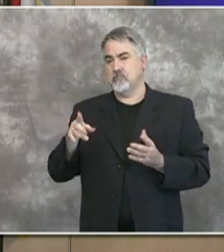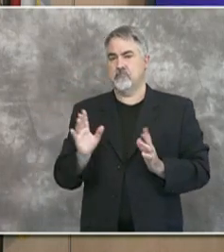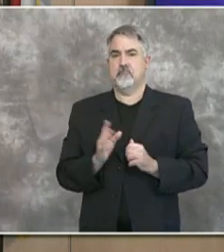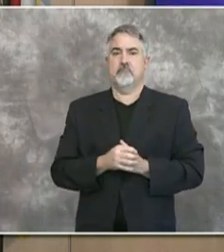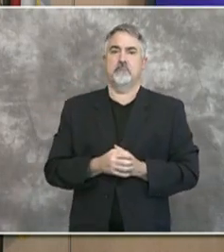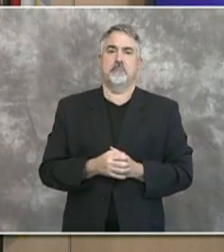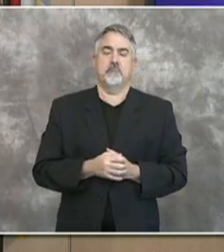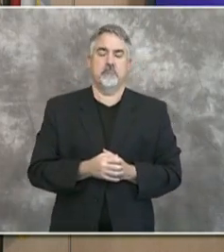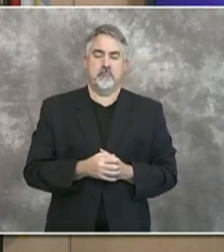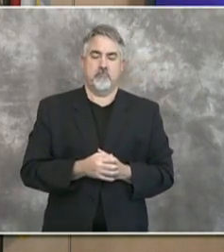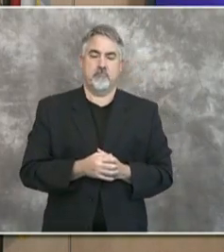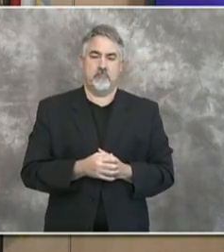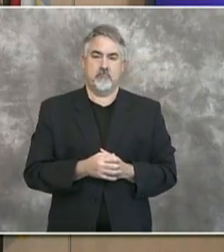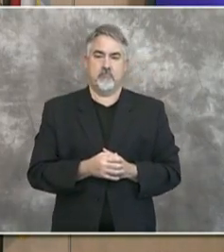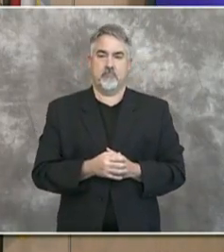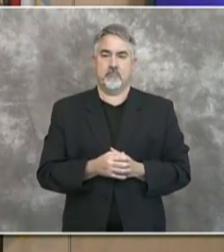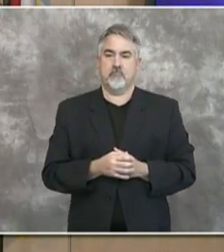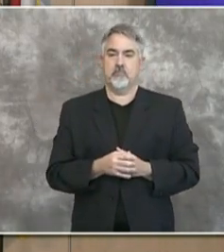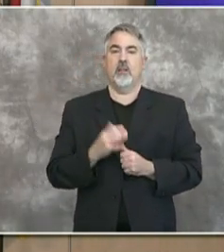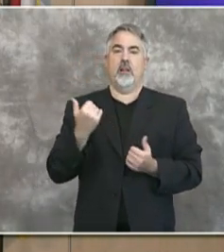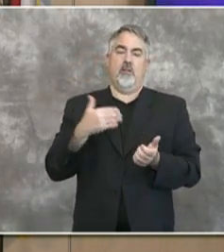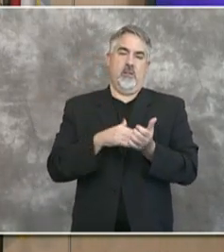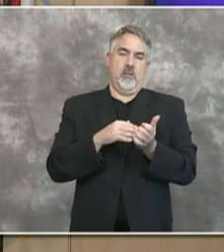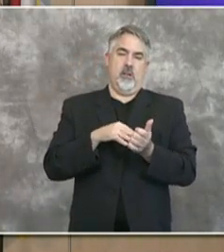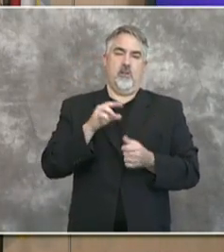Wooten for a Public Health Officer's report. Thank you.